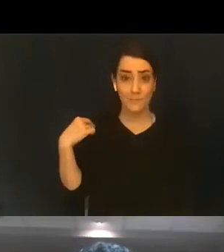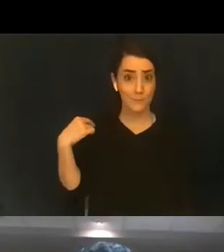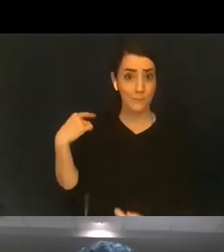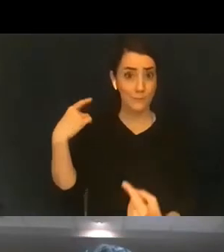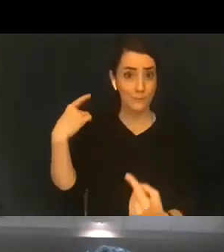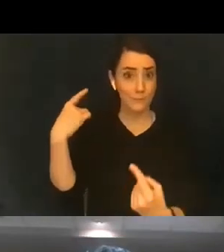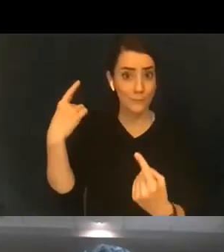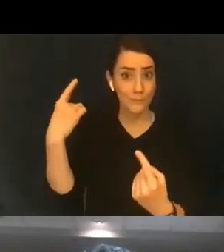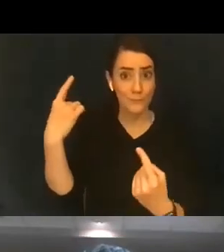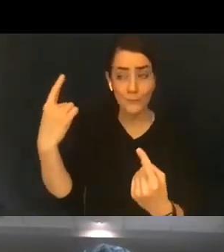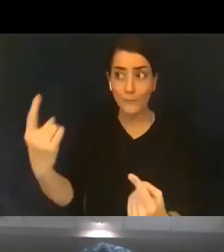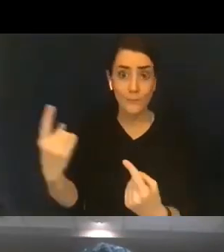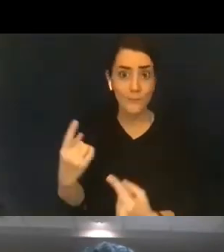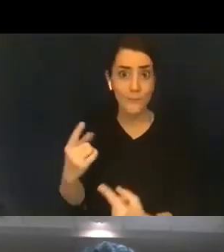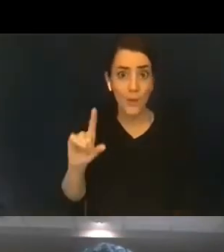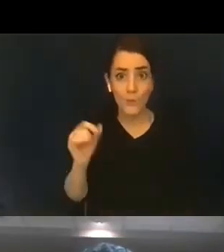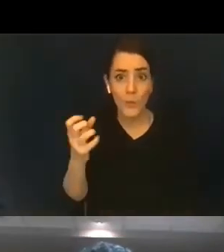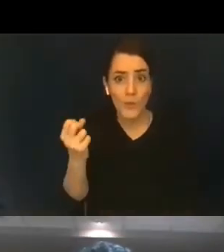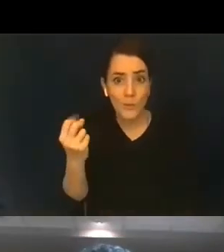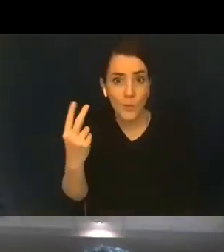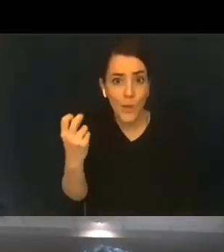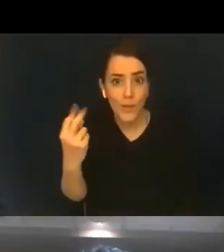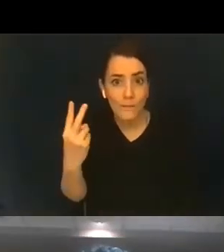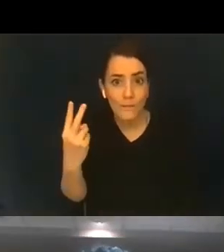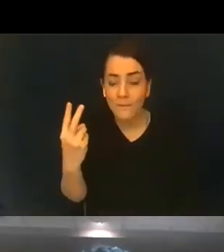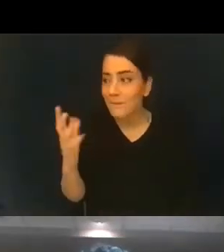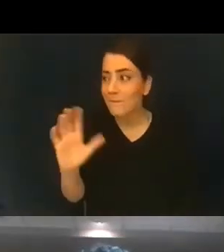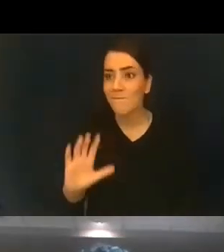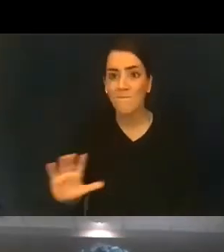Southeast Asian population as a whole